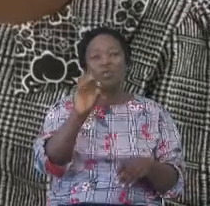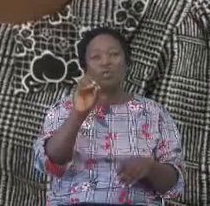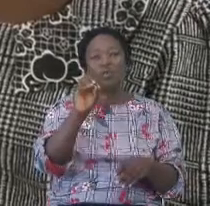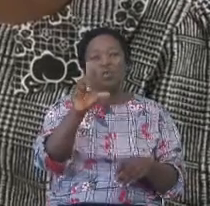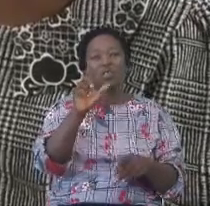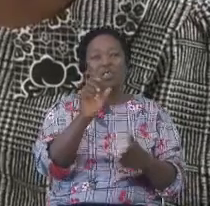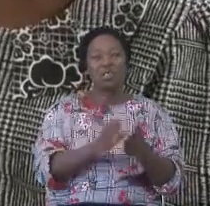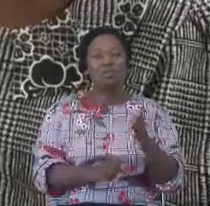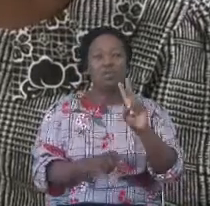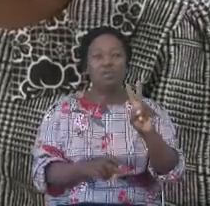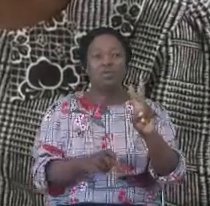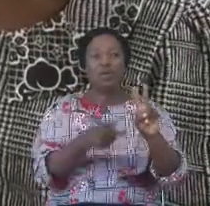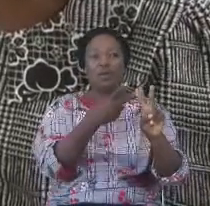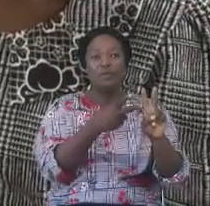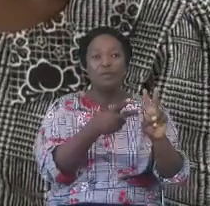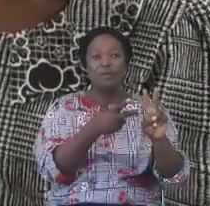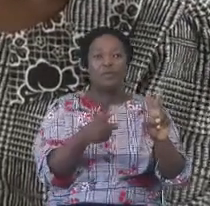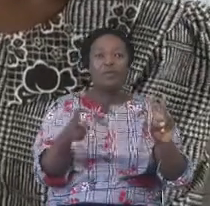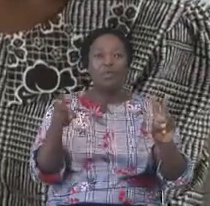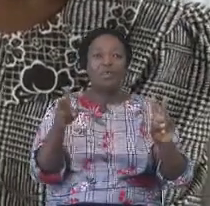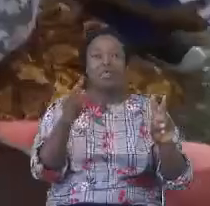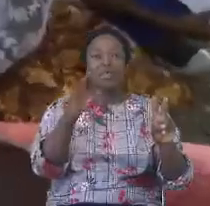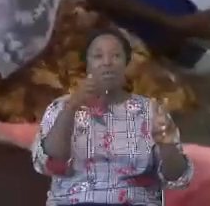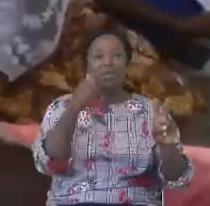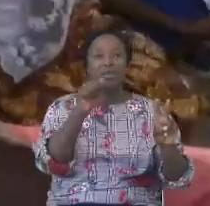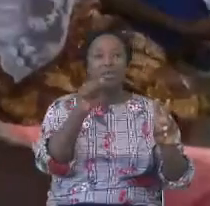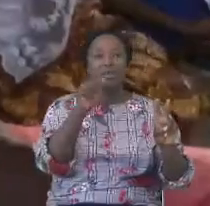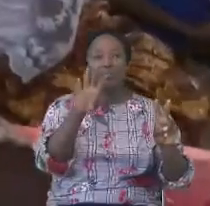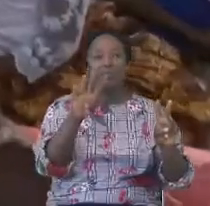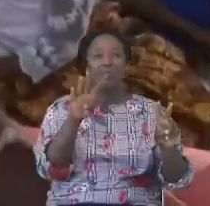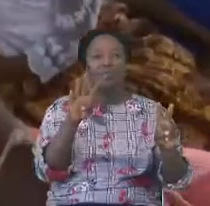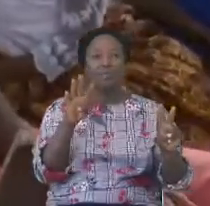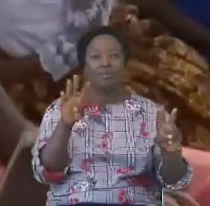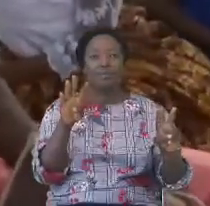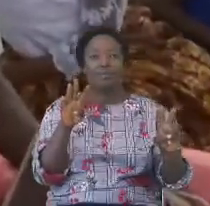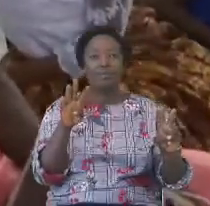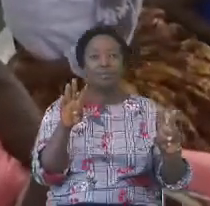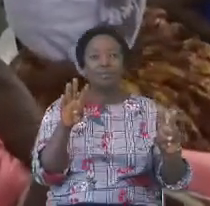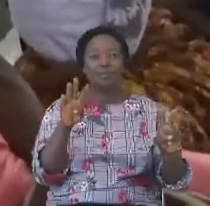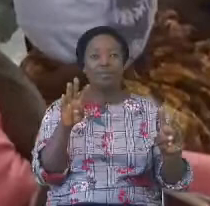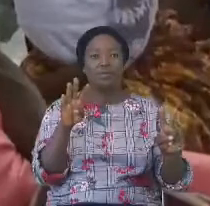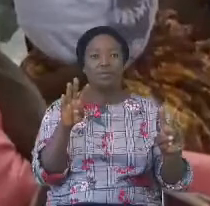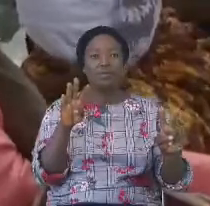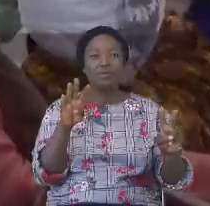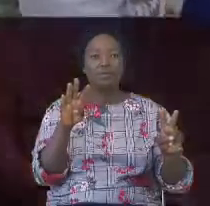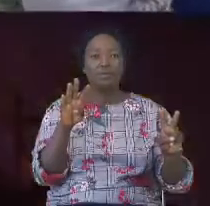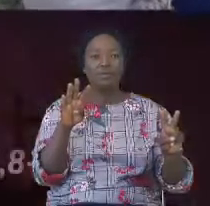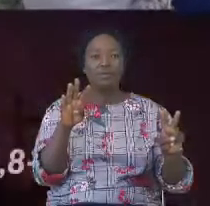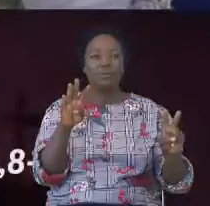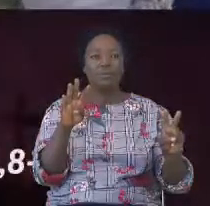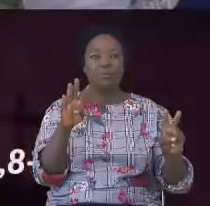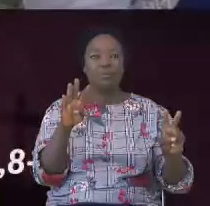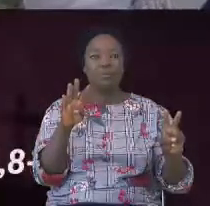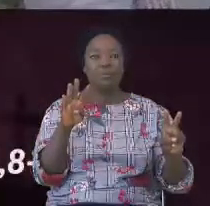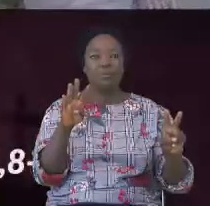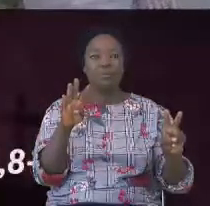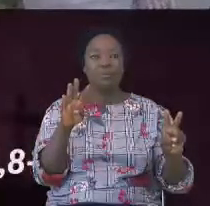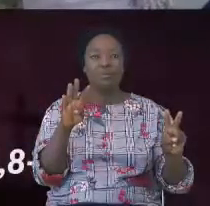you. Look at Colossians chapter 2. Colossians chapter 2, we're looking at verse